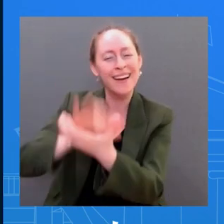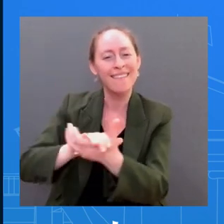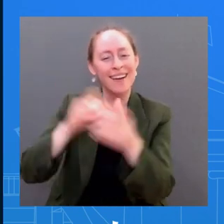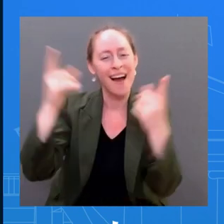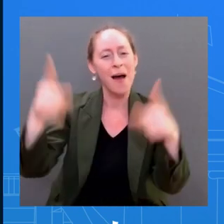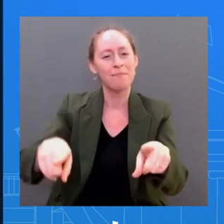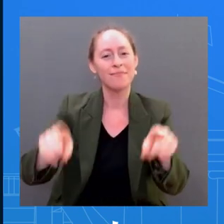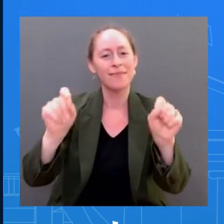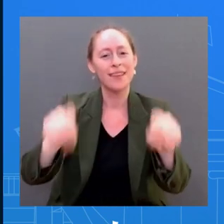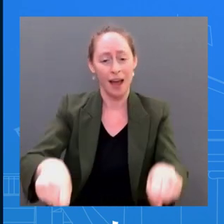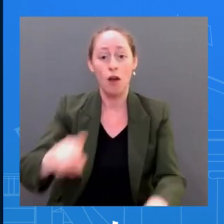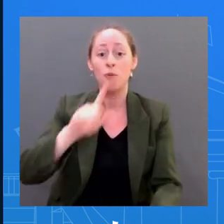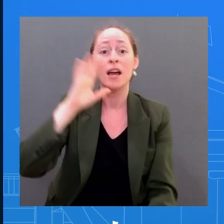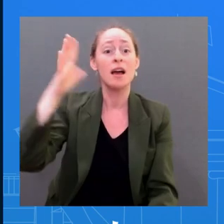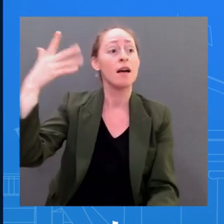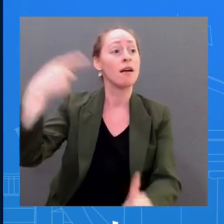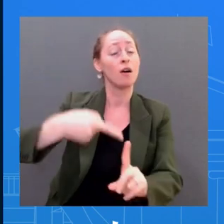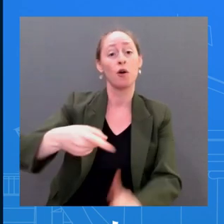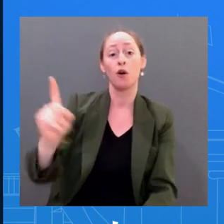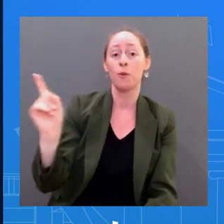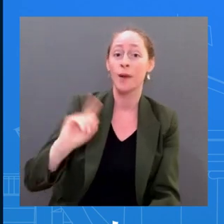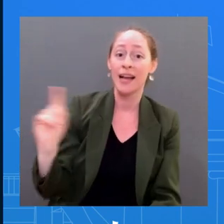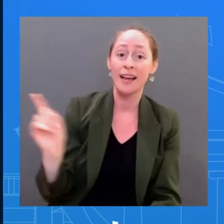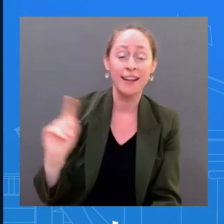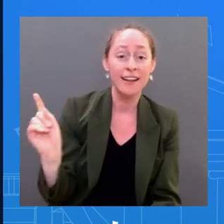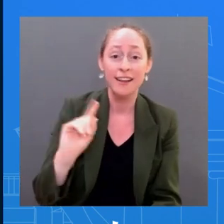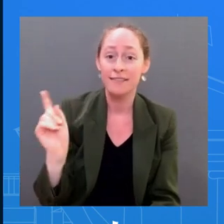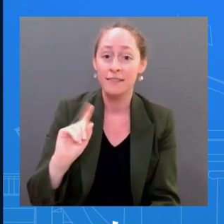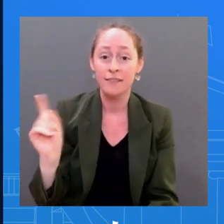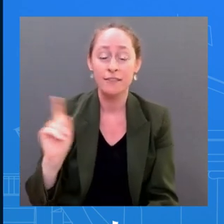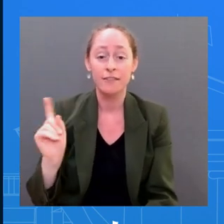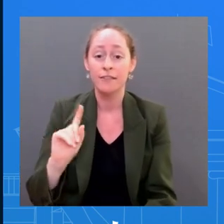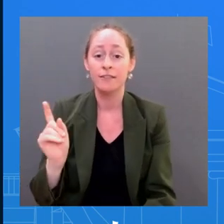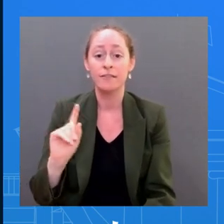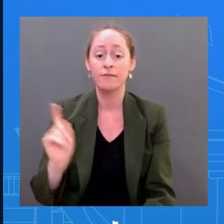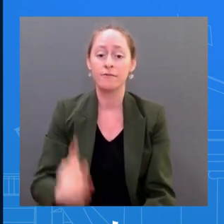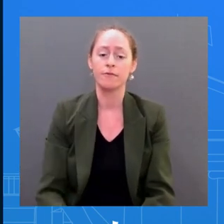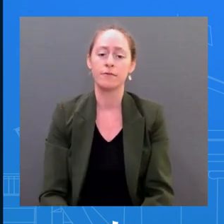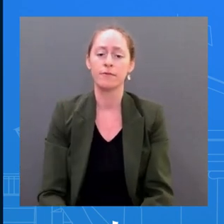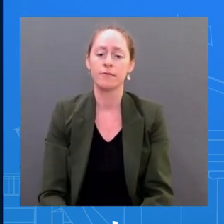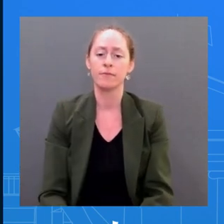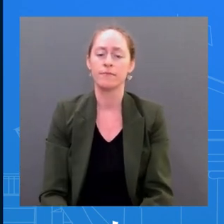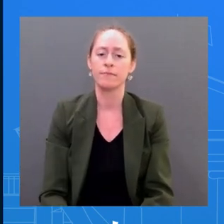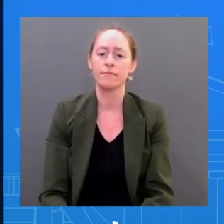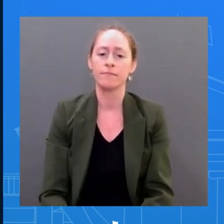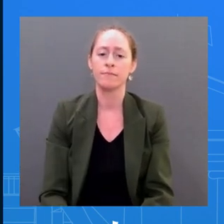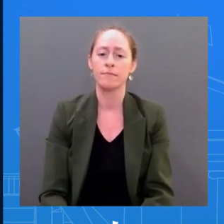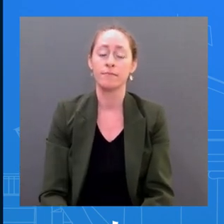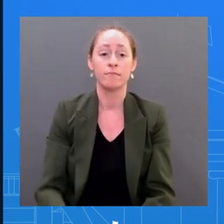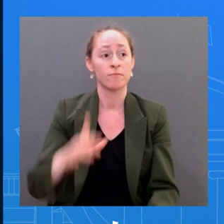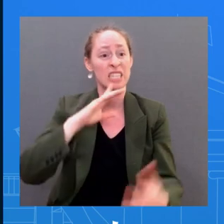We start by making the right choices on the issue that is in front of us today.